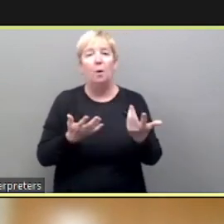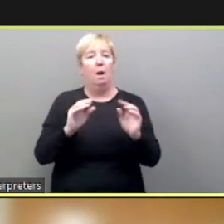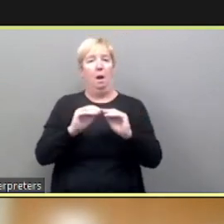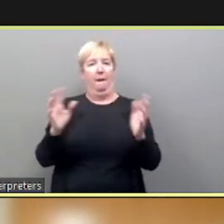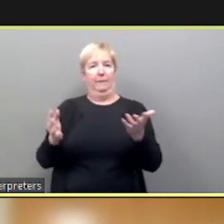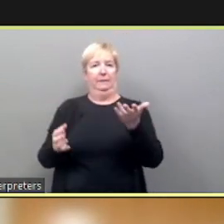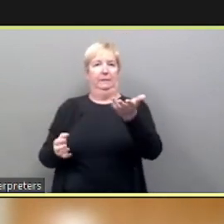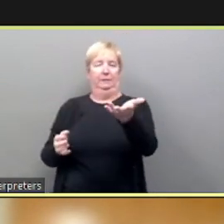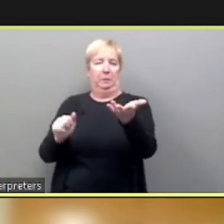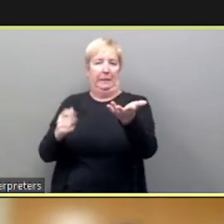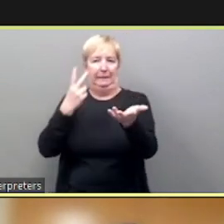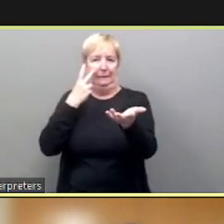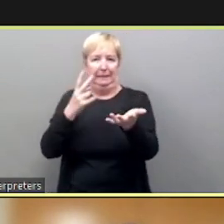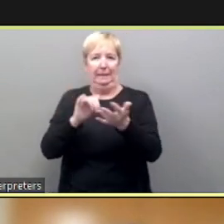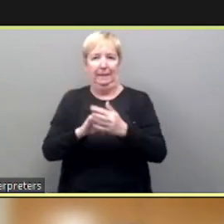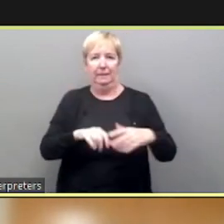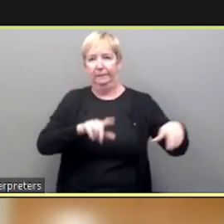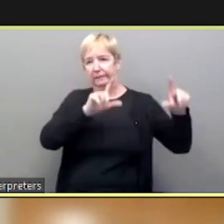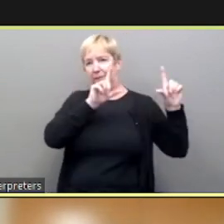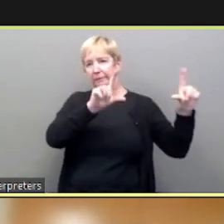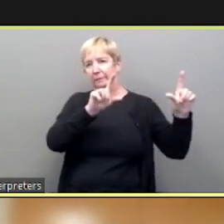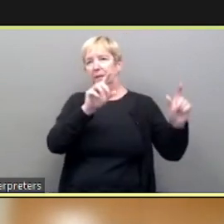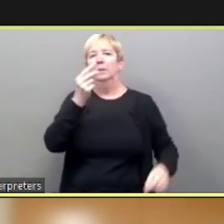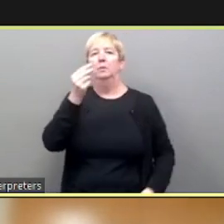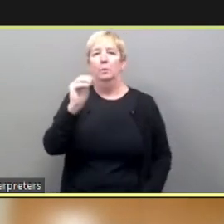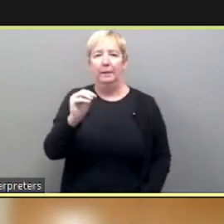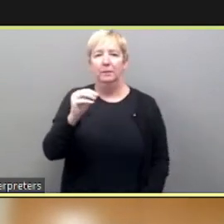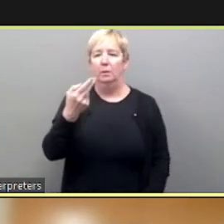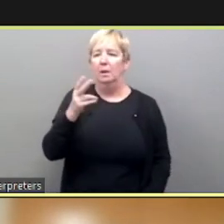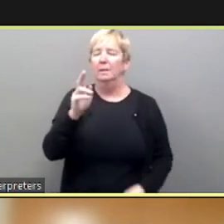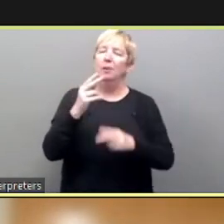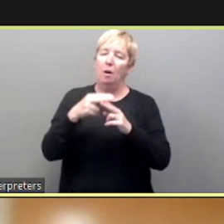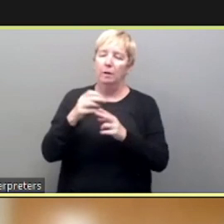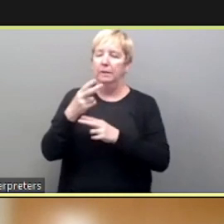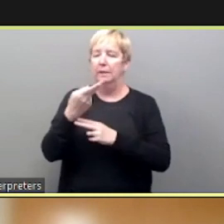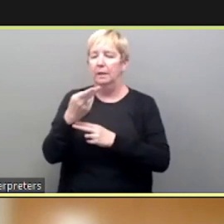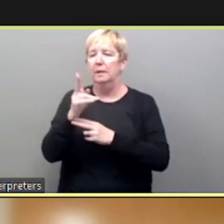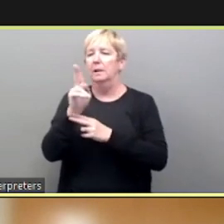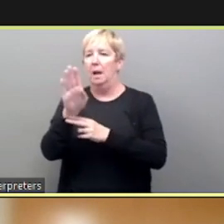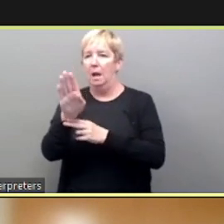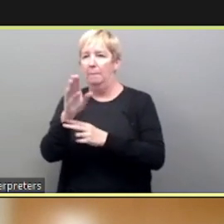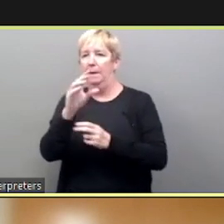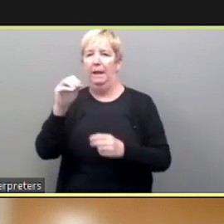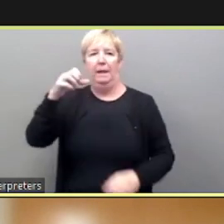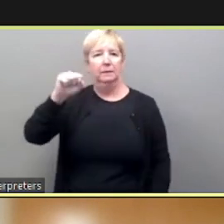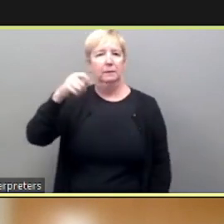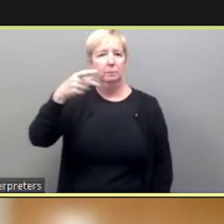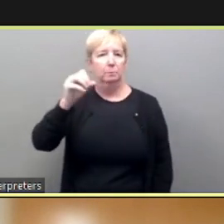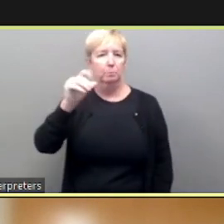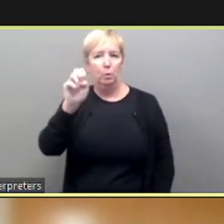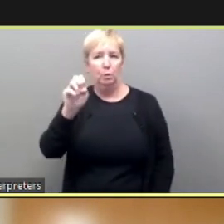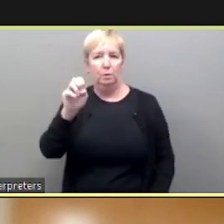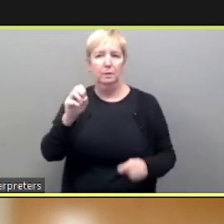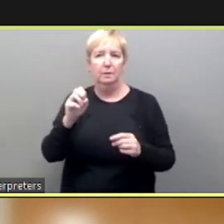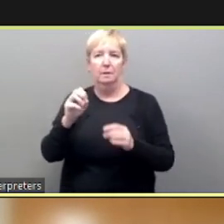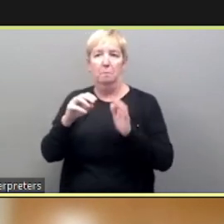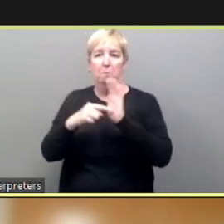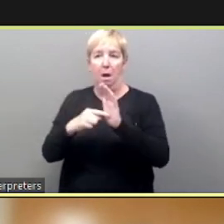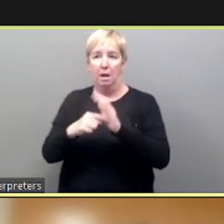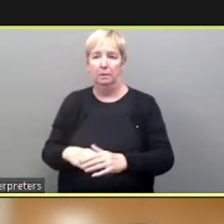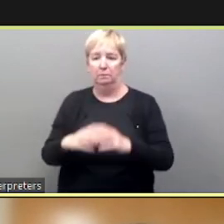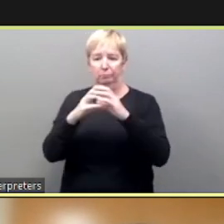this slide attached, this is the New Mexico hub and spoke model for the transfer center. So the call center was initially established